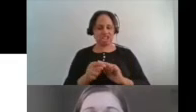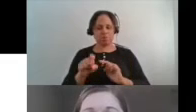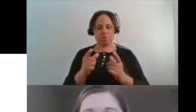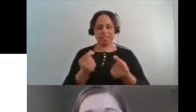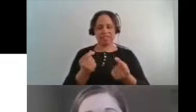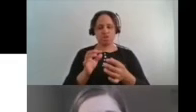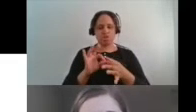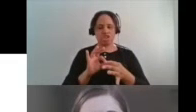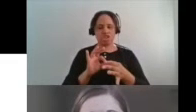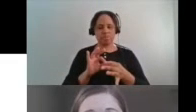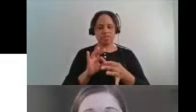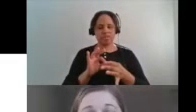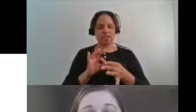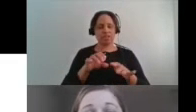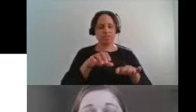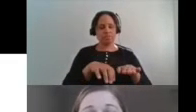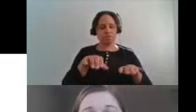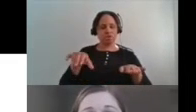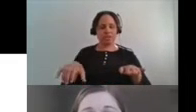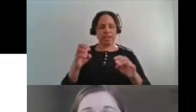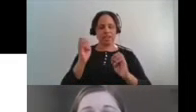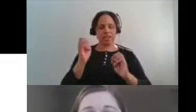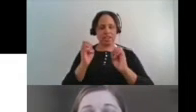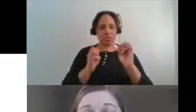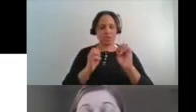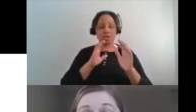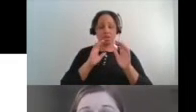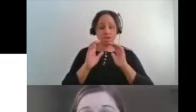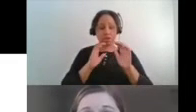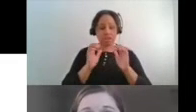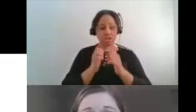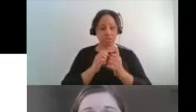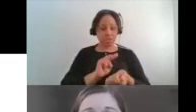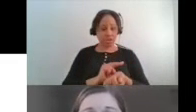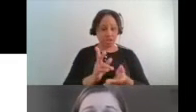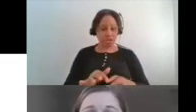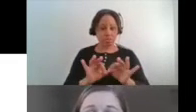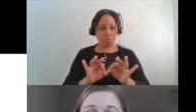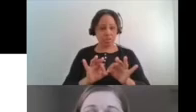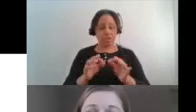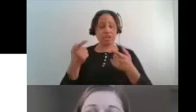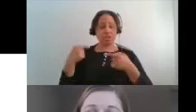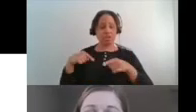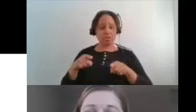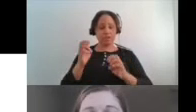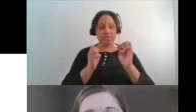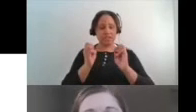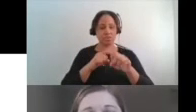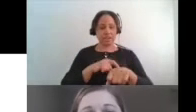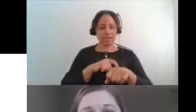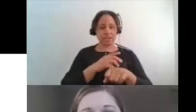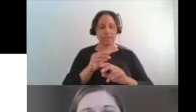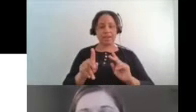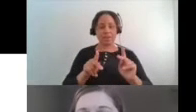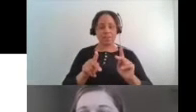of transplant evaluation. So communication with the nurse is critical during that evaluation time, and for people who end up on the waiting